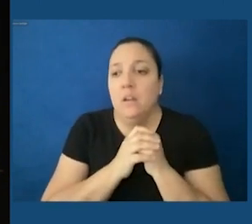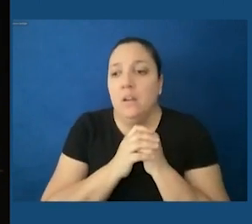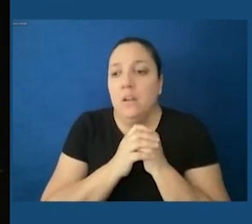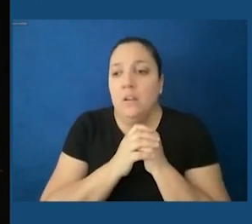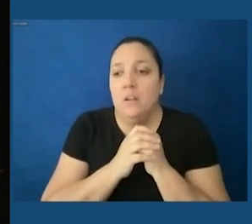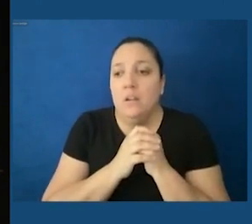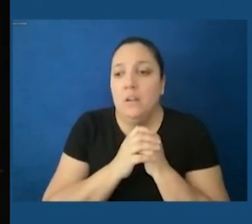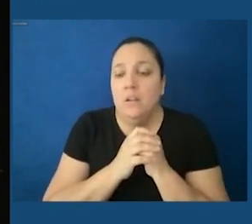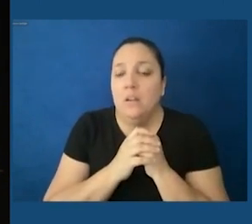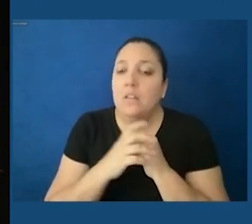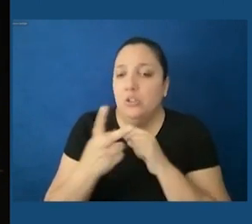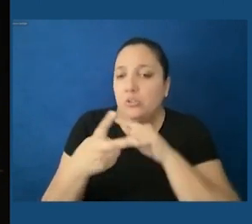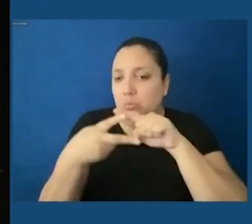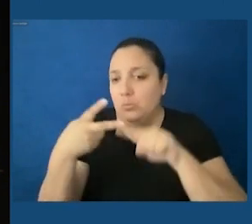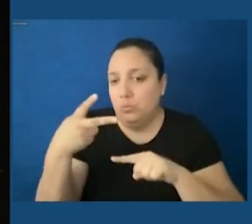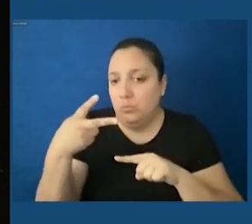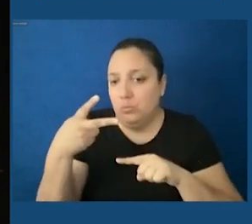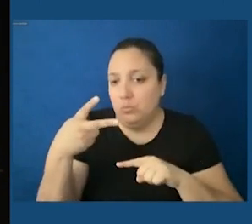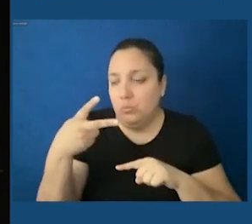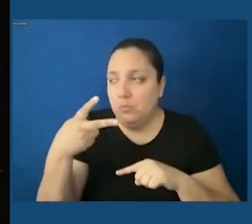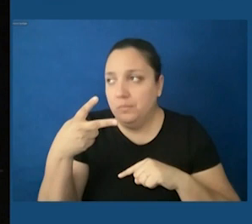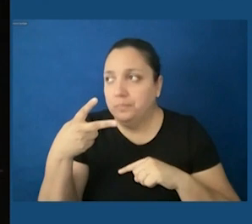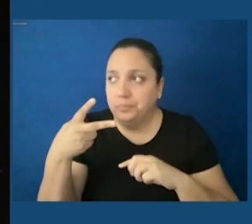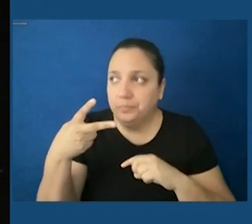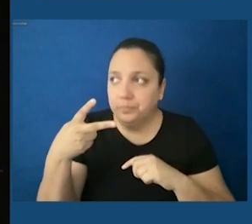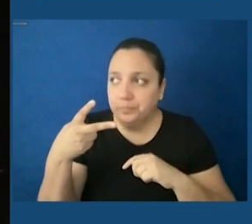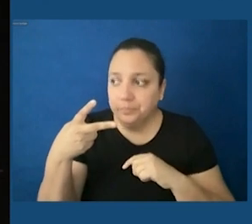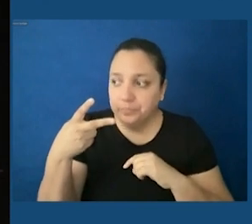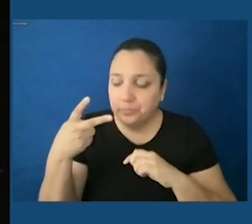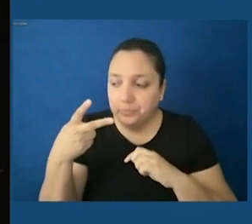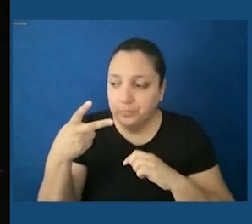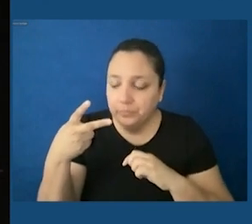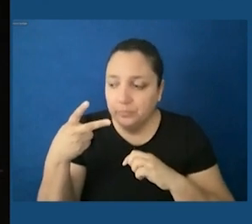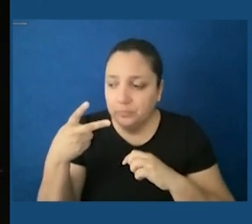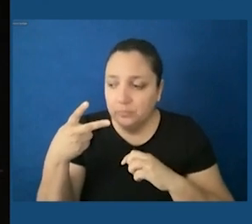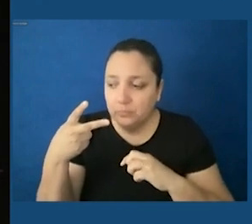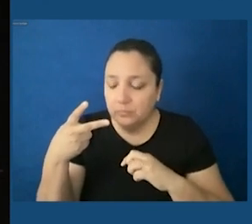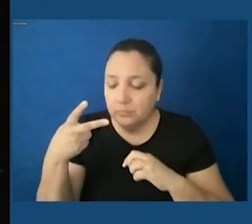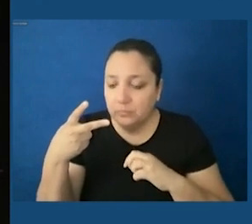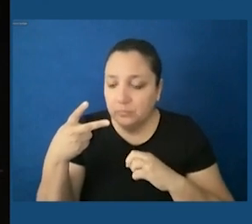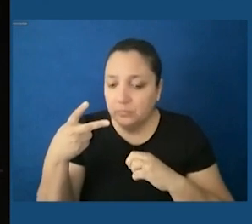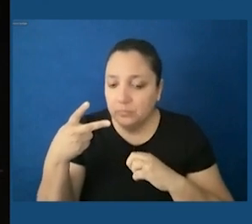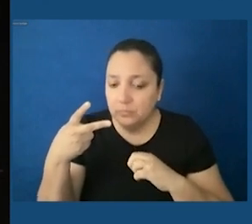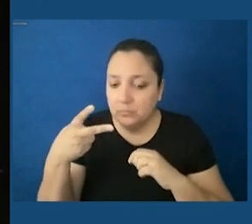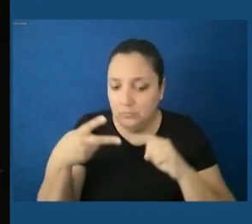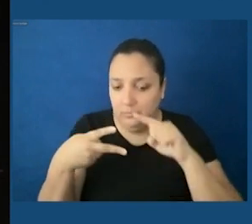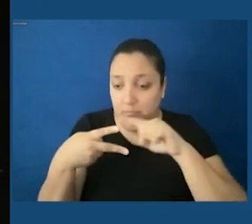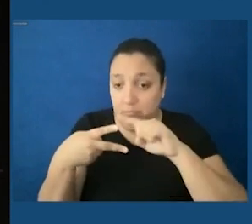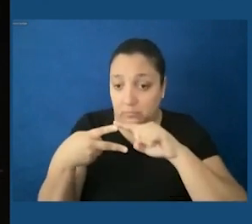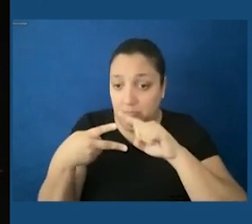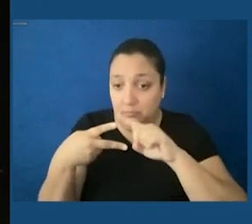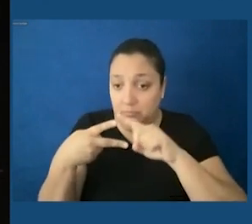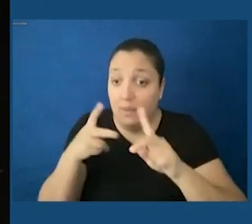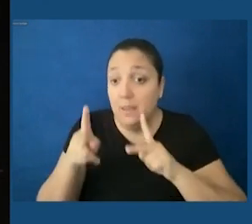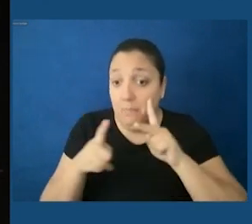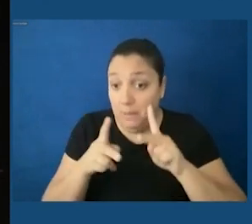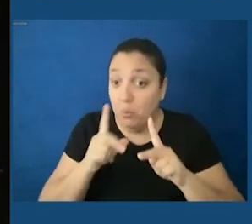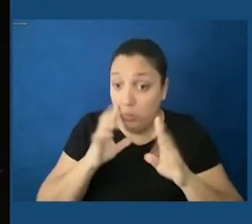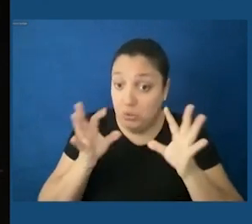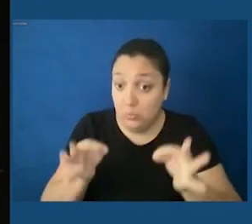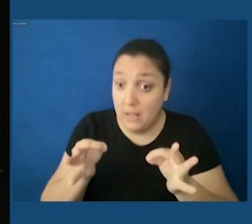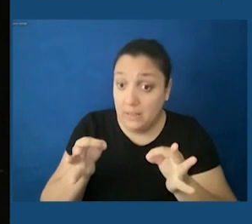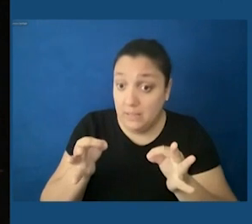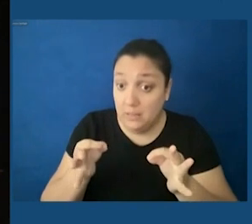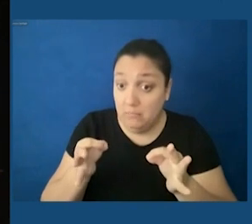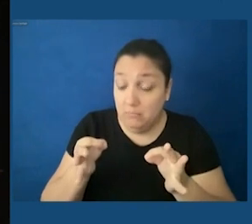that coin, if you will, with resiliency. Certainly, those who have been directly impacted by targeted